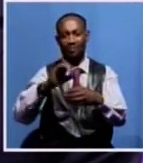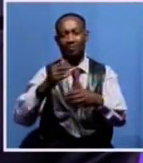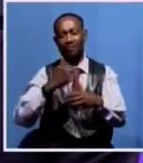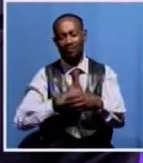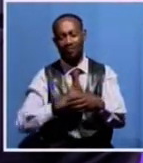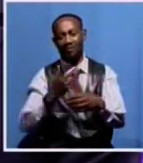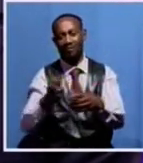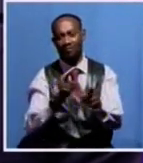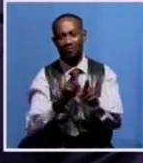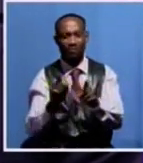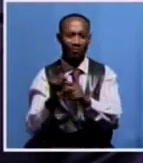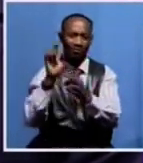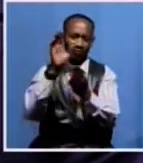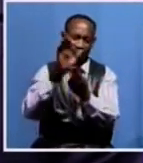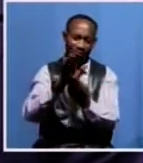of